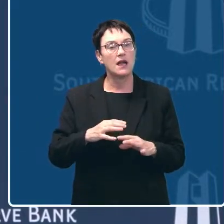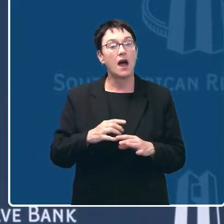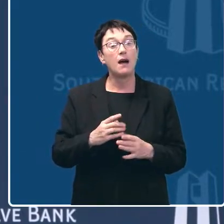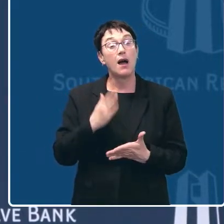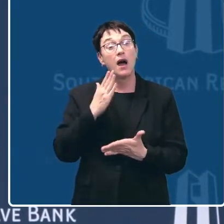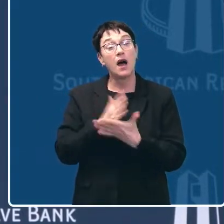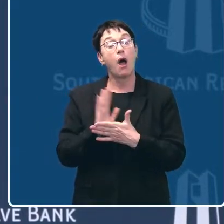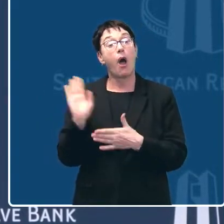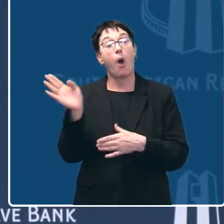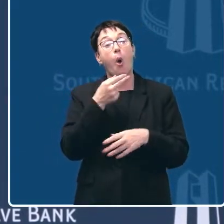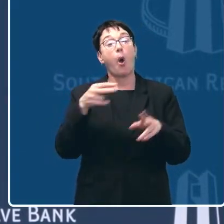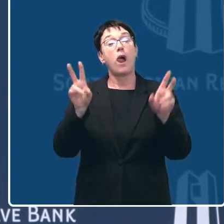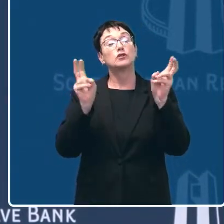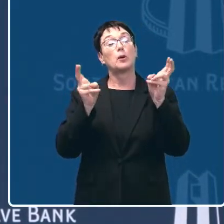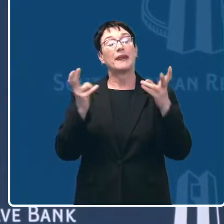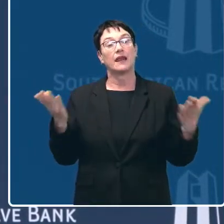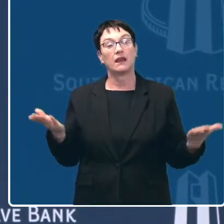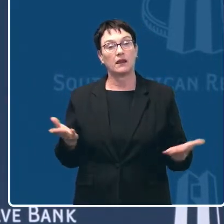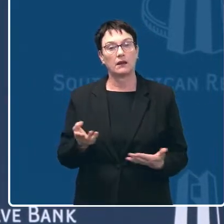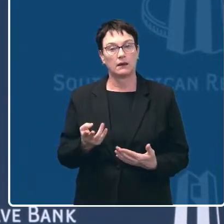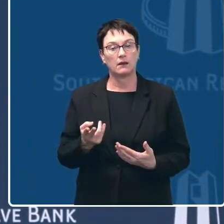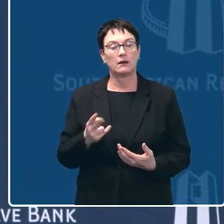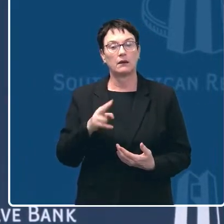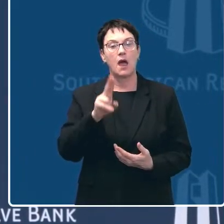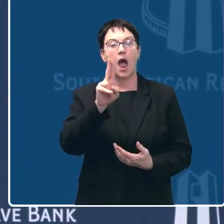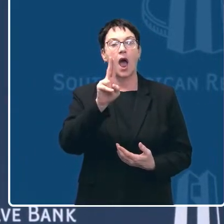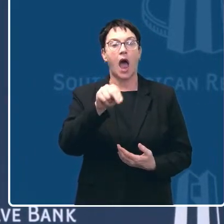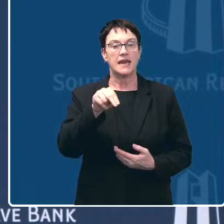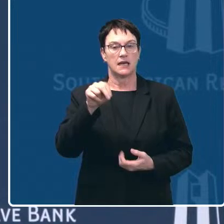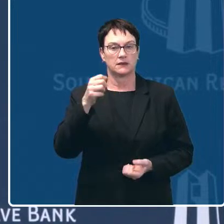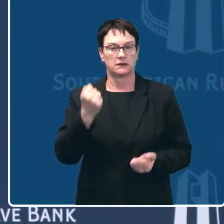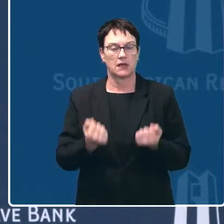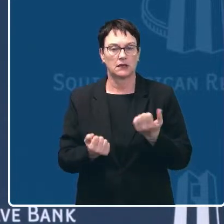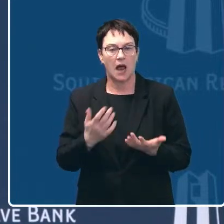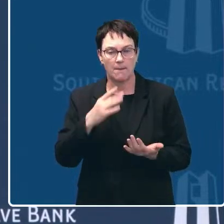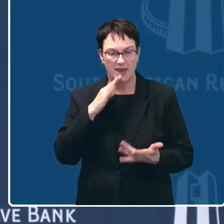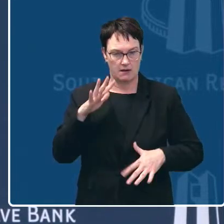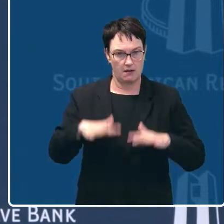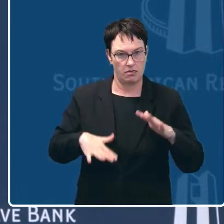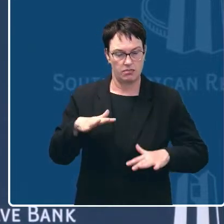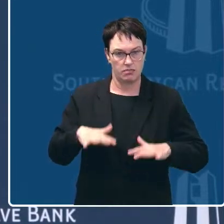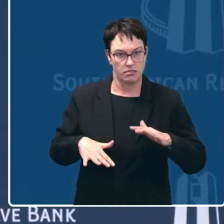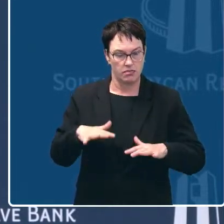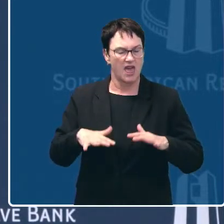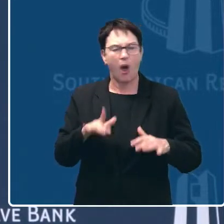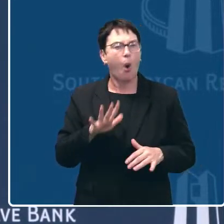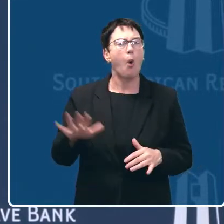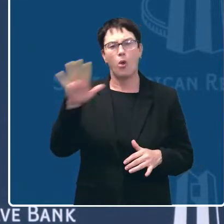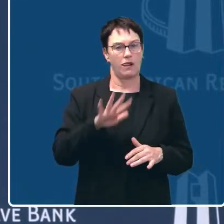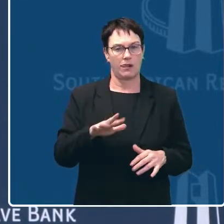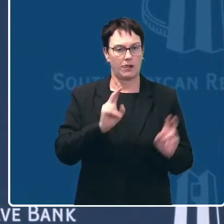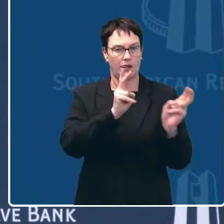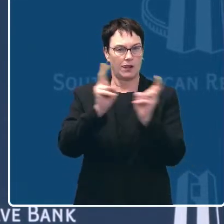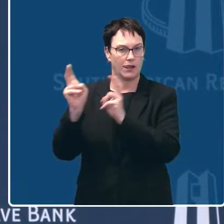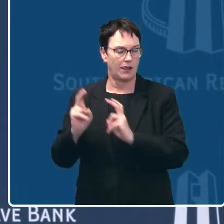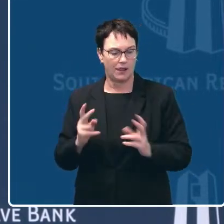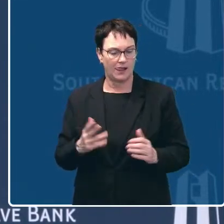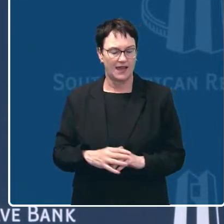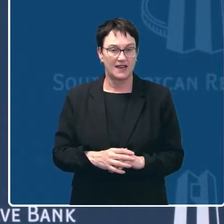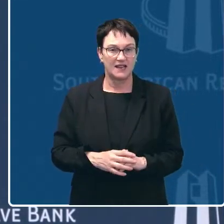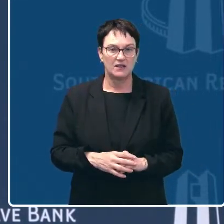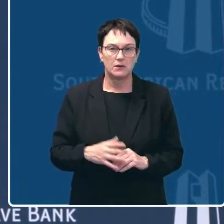navigating the global economy in the era of uncertainty, or the challenges of monetary policy in the era